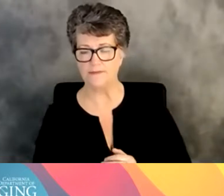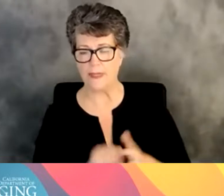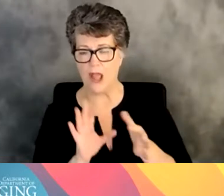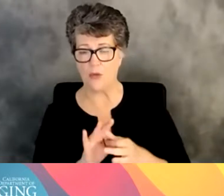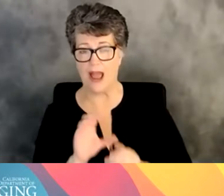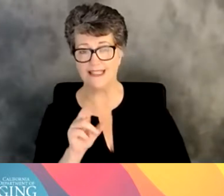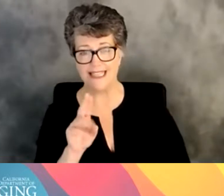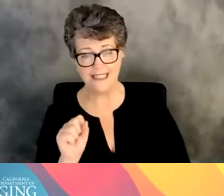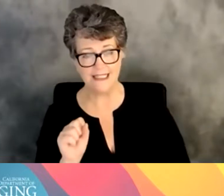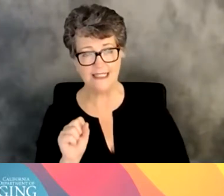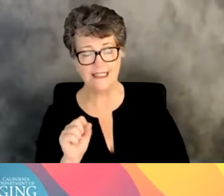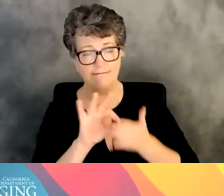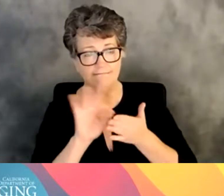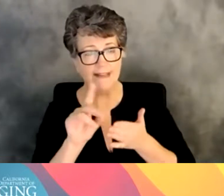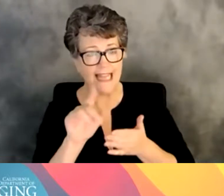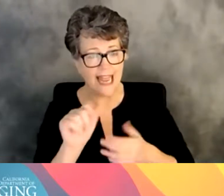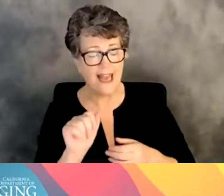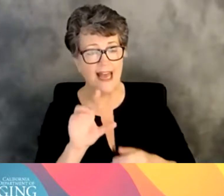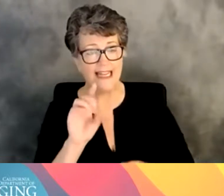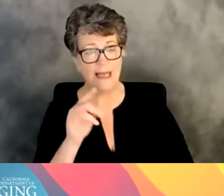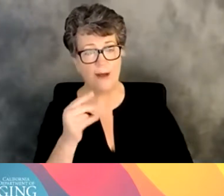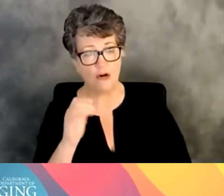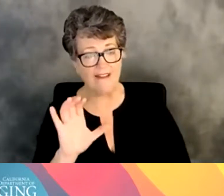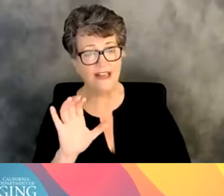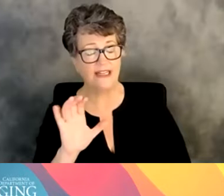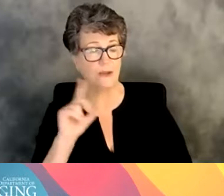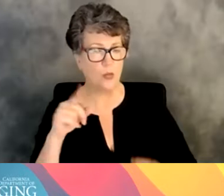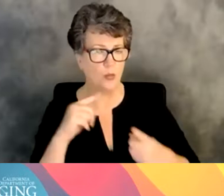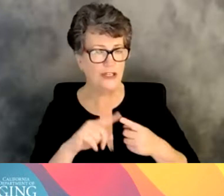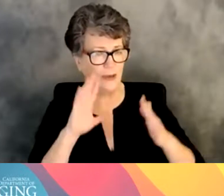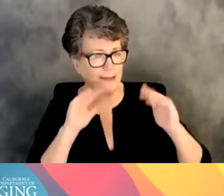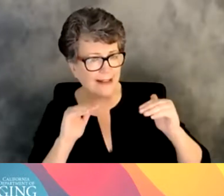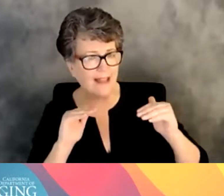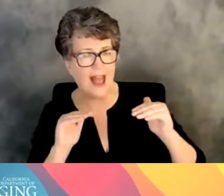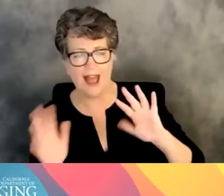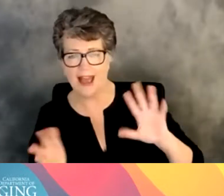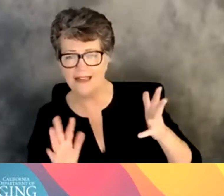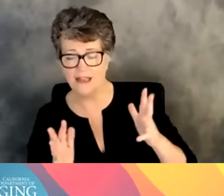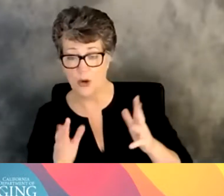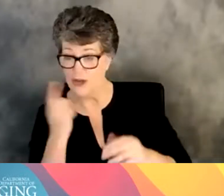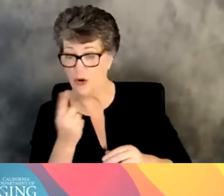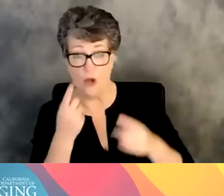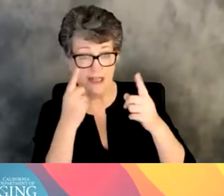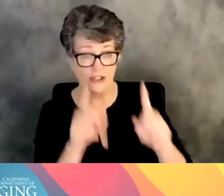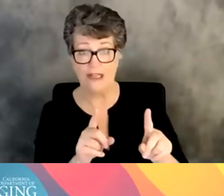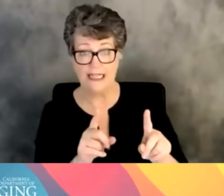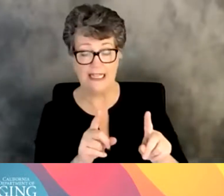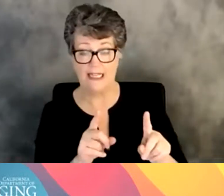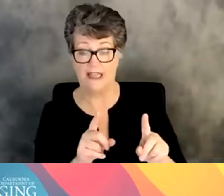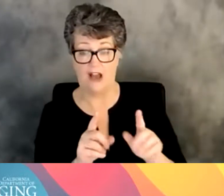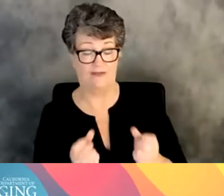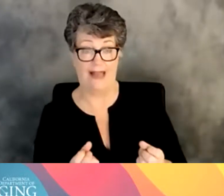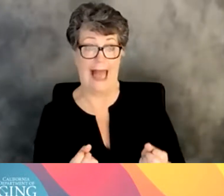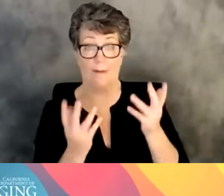census data and demographics and when that's expected. And we don't always agree on what, how